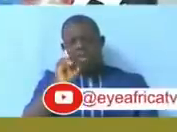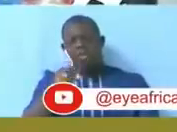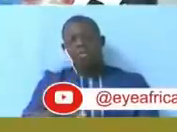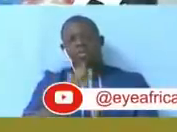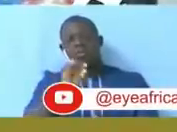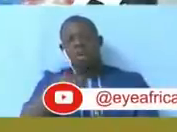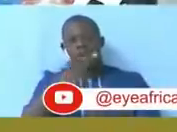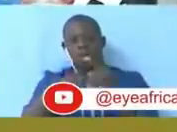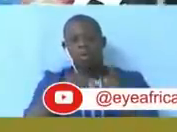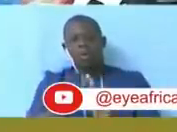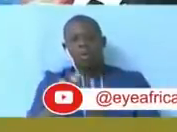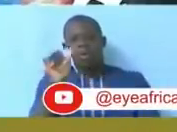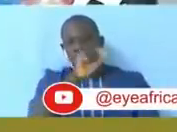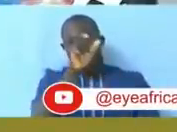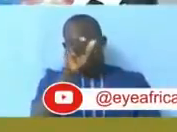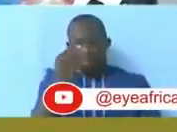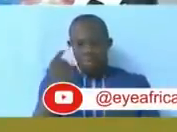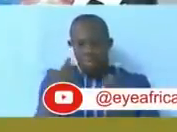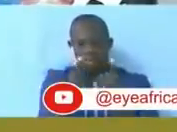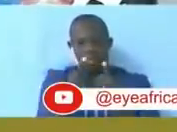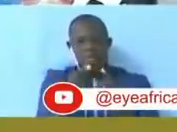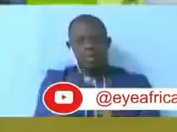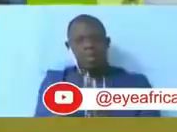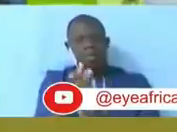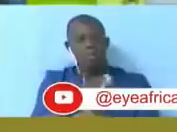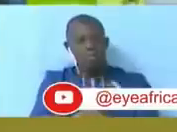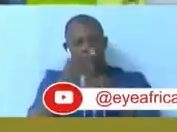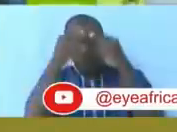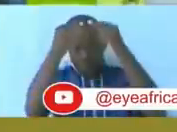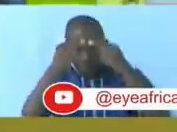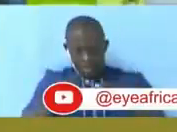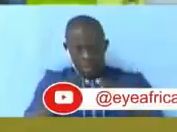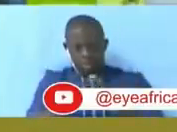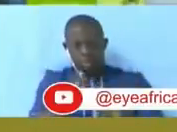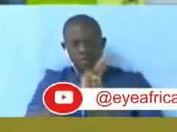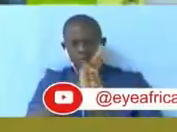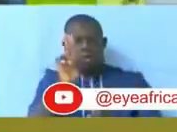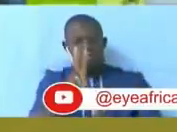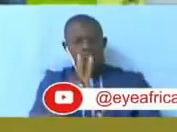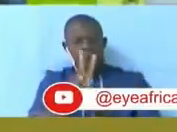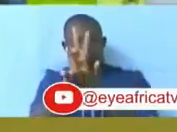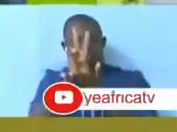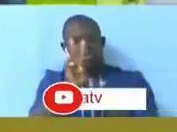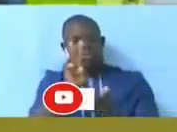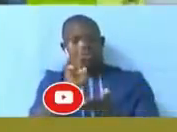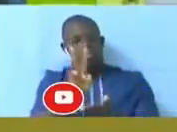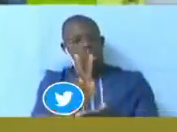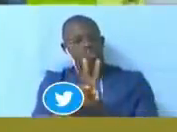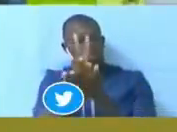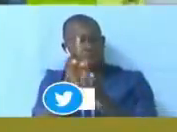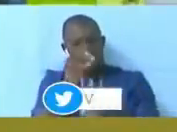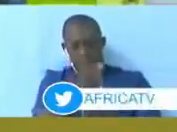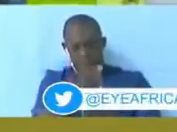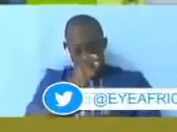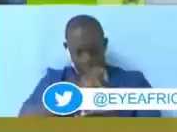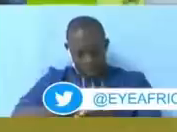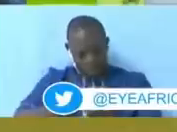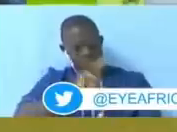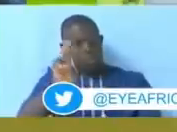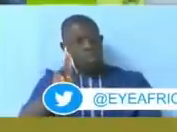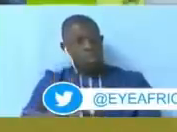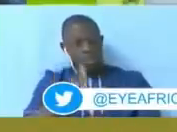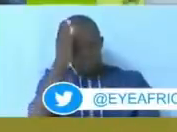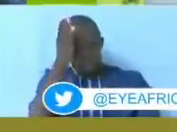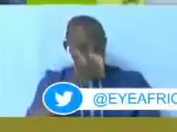that the cautionary statement was not voluntarily obtained. They were seriously tortured. So we went into a voir